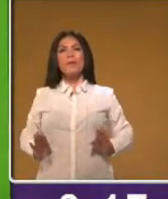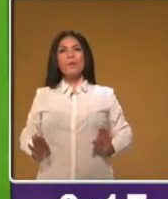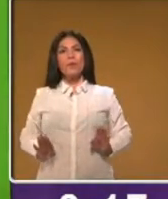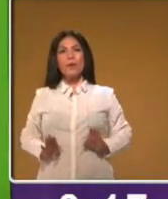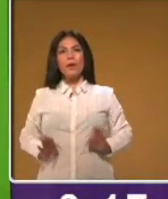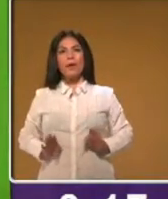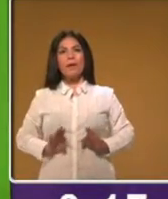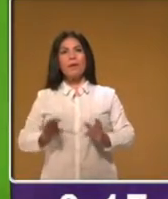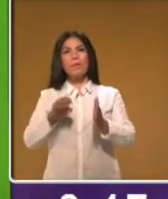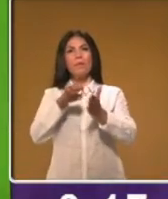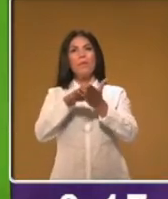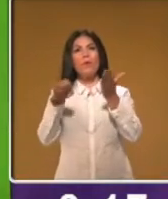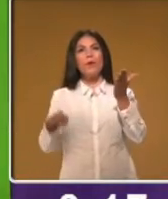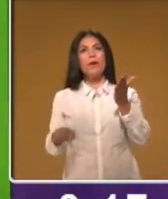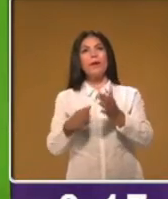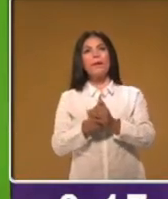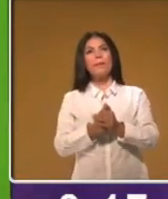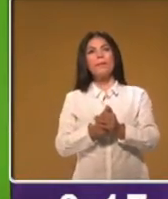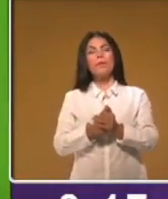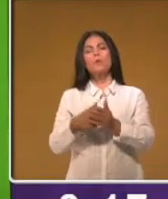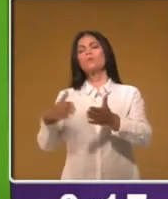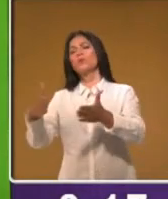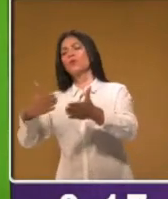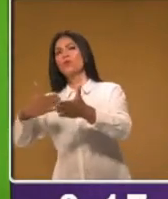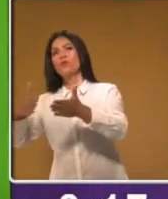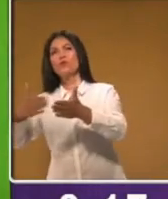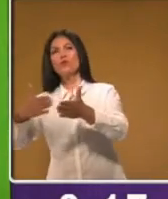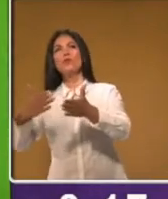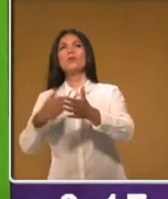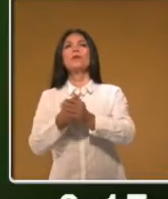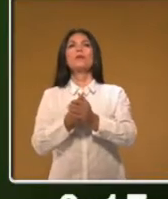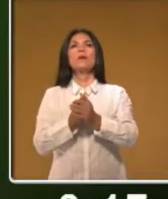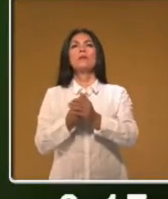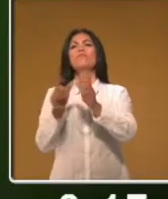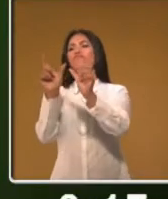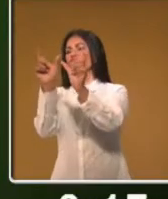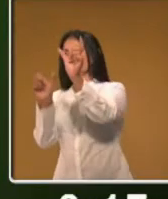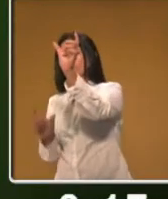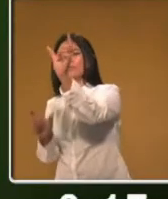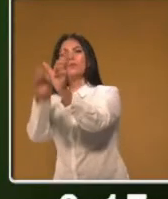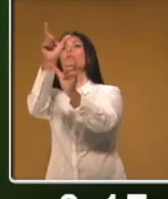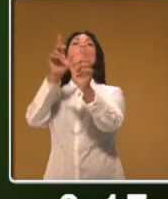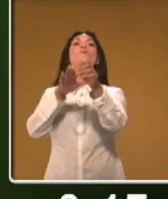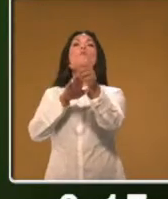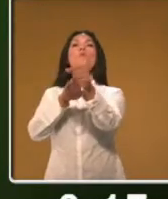example, usually the verb is cook. Well, it's gonna be cooks.